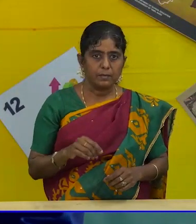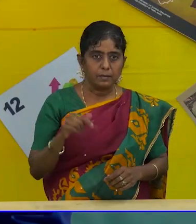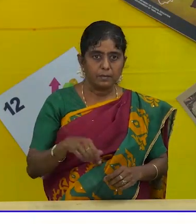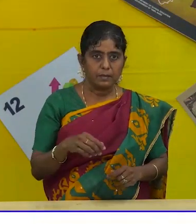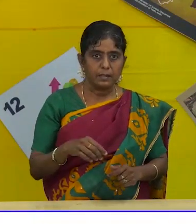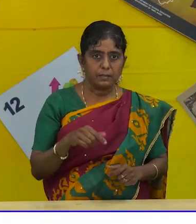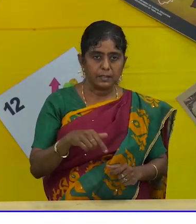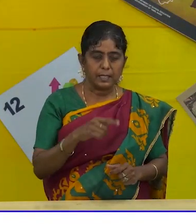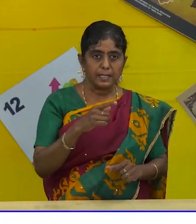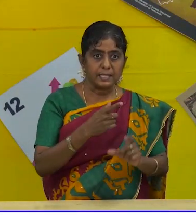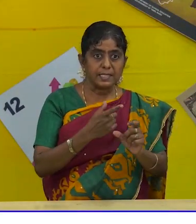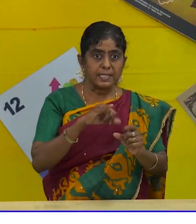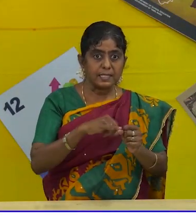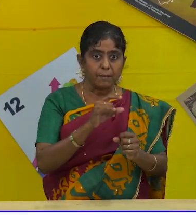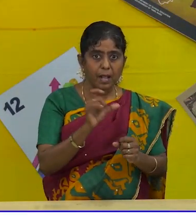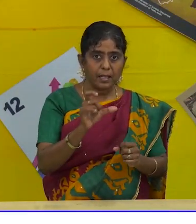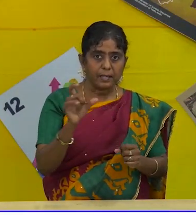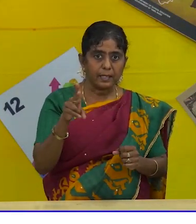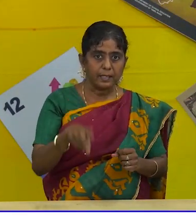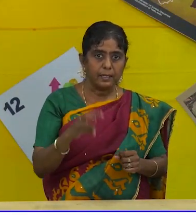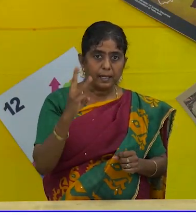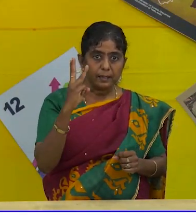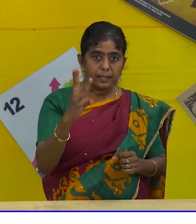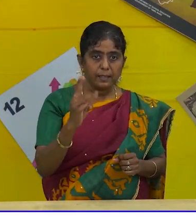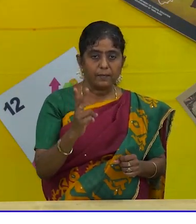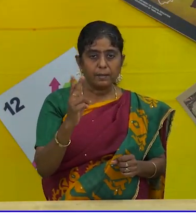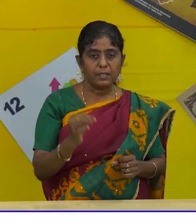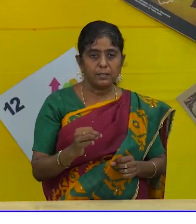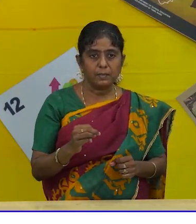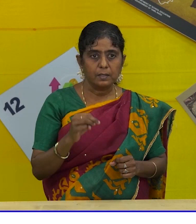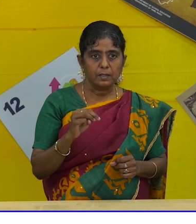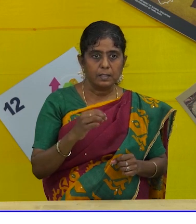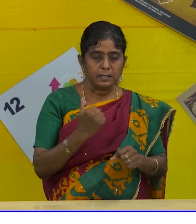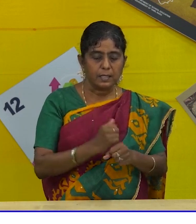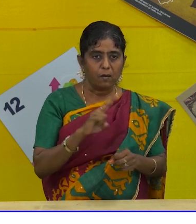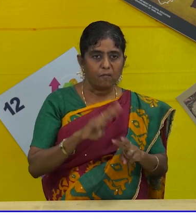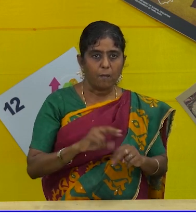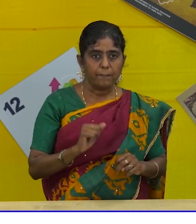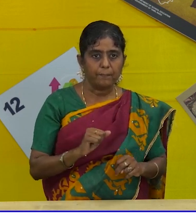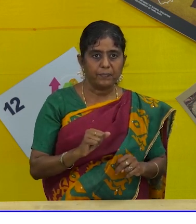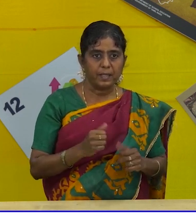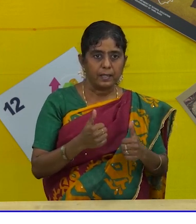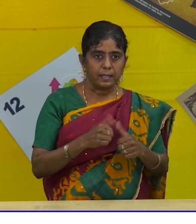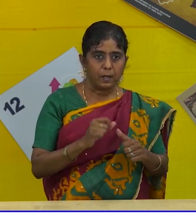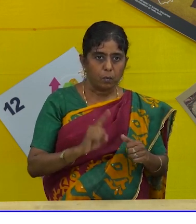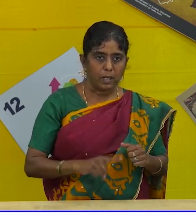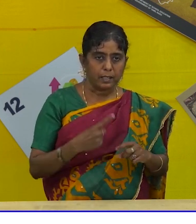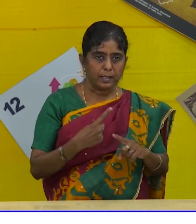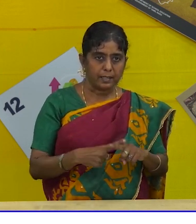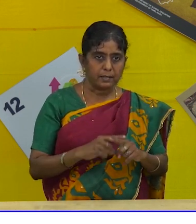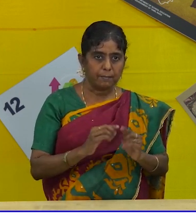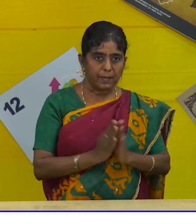that system of linear equation in three variables. We should have a general form a1x